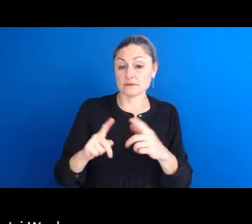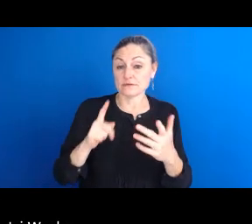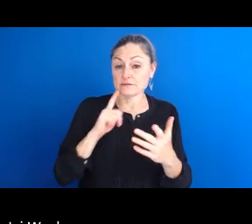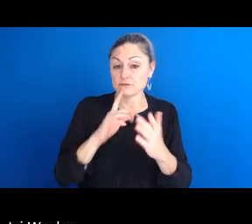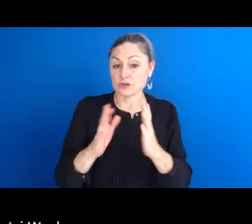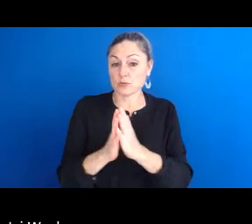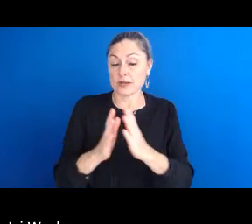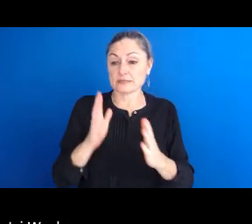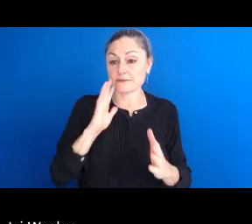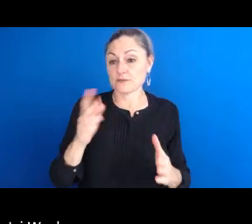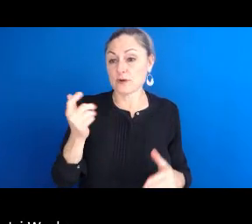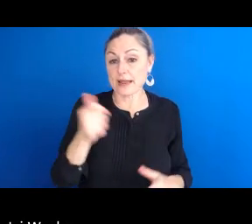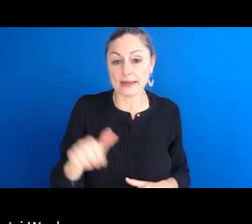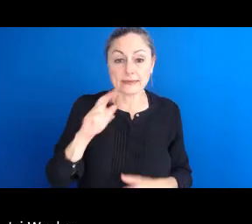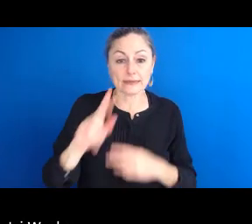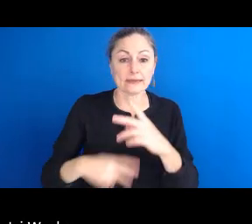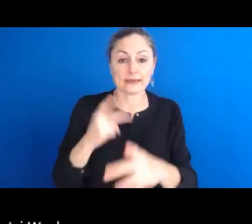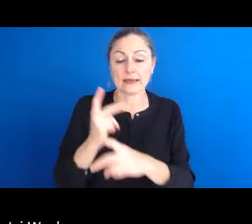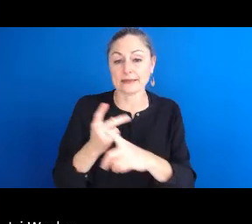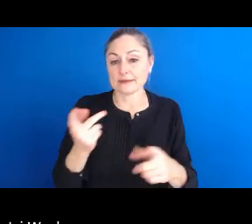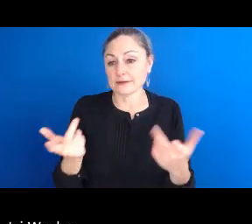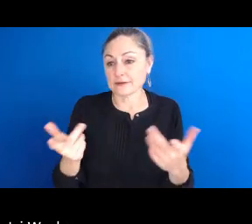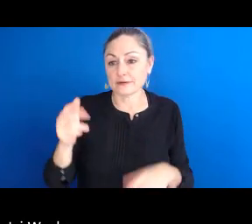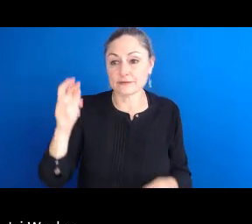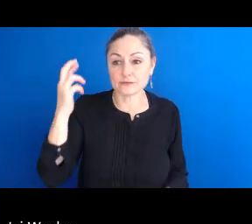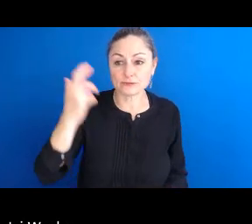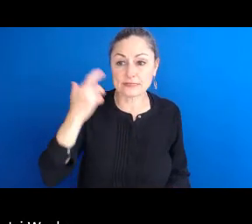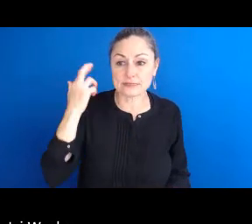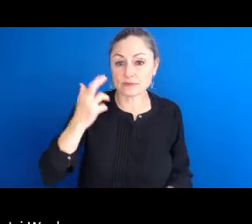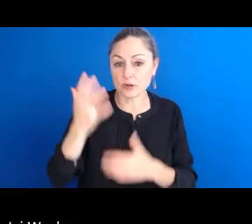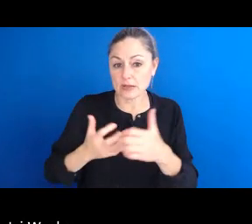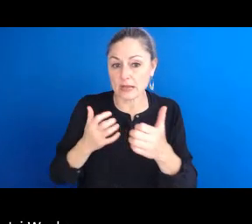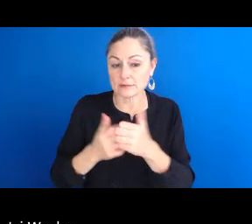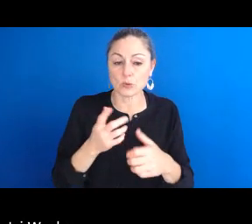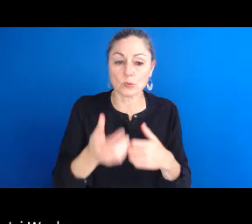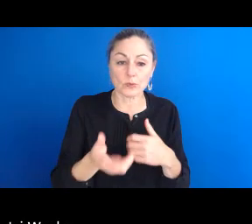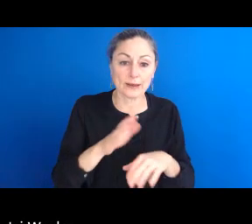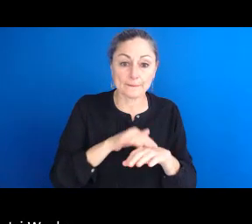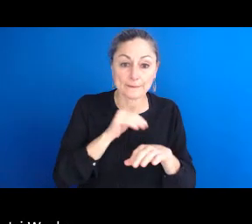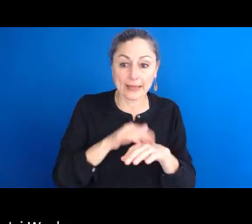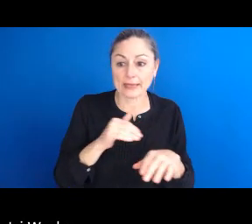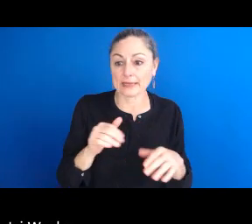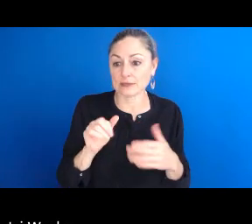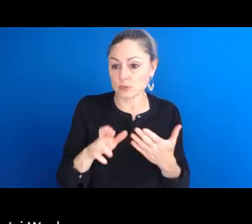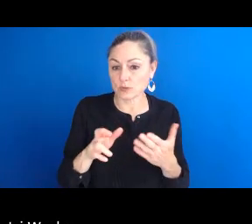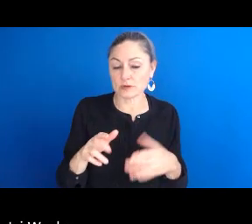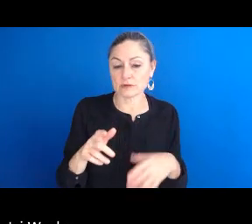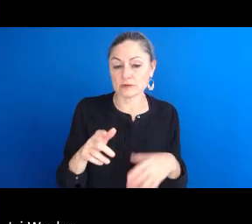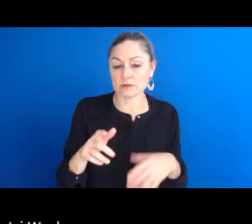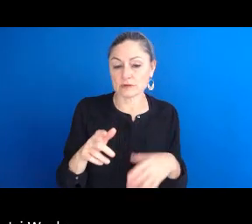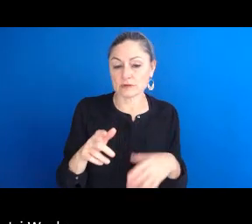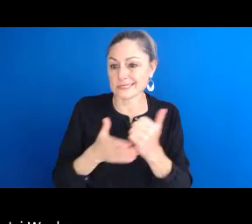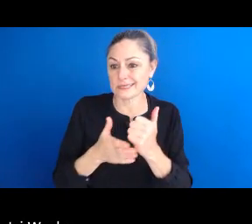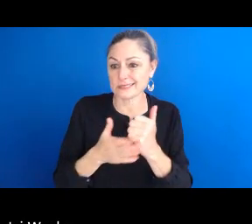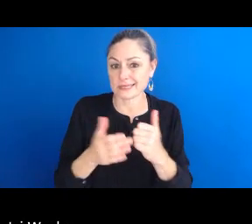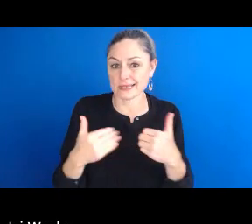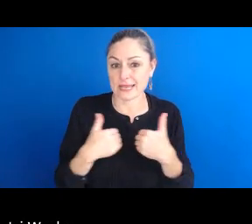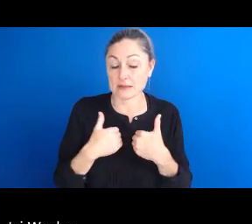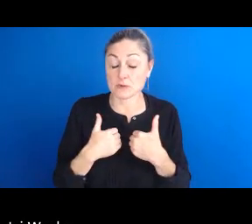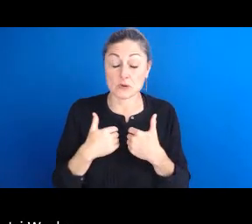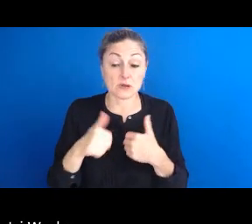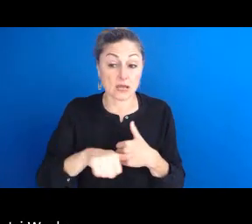type of reasonable accommodation request can impact other residents. So if another resident